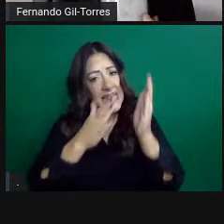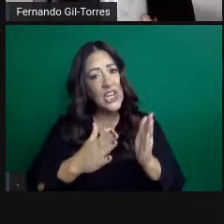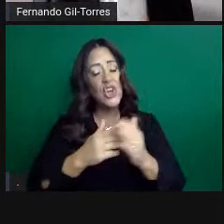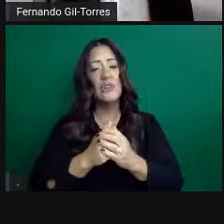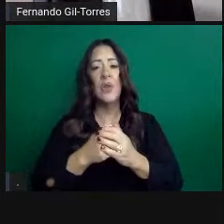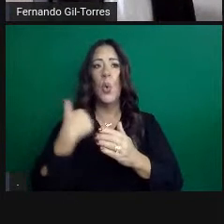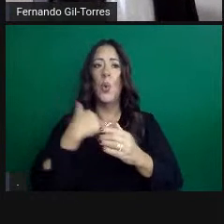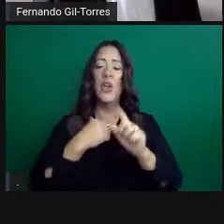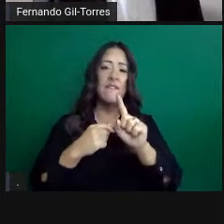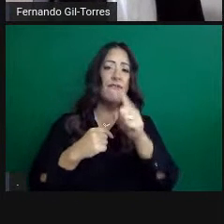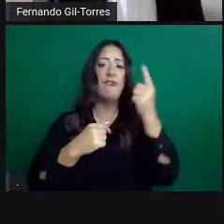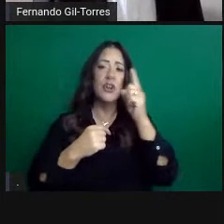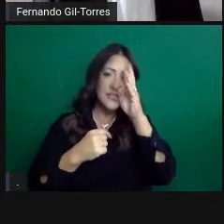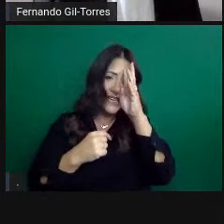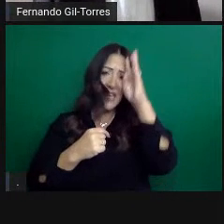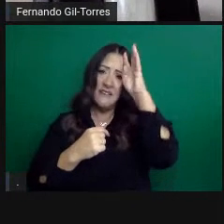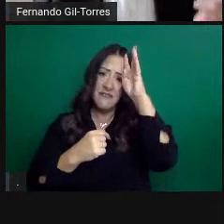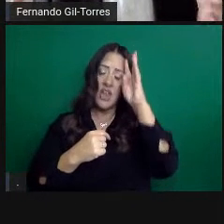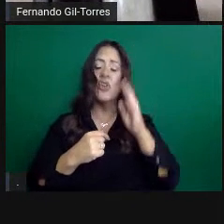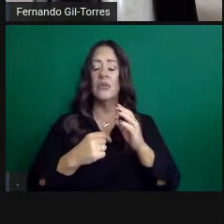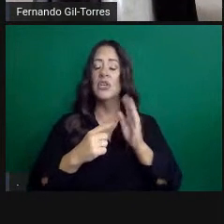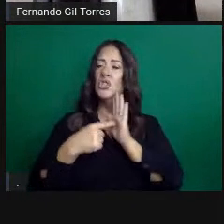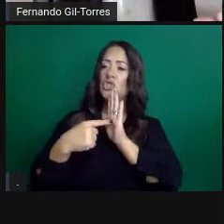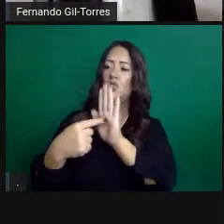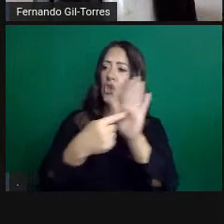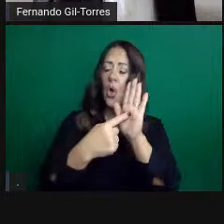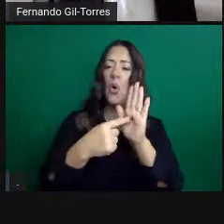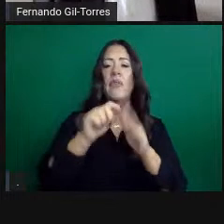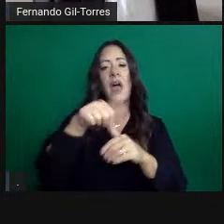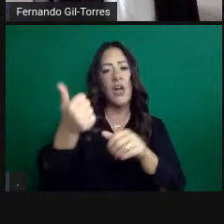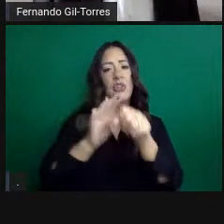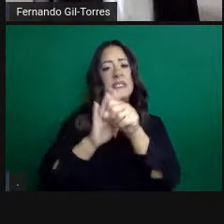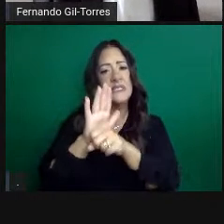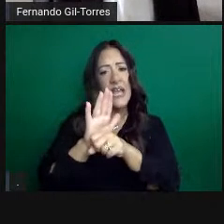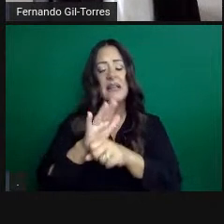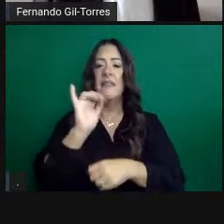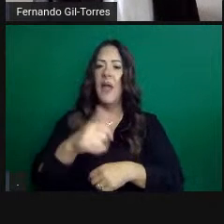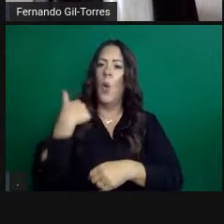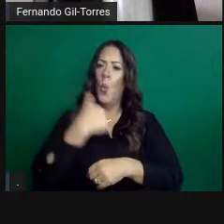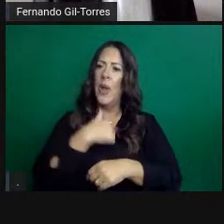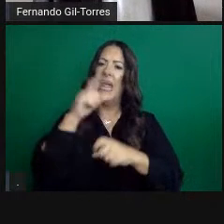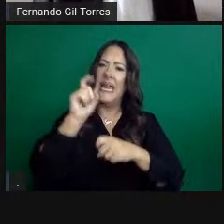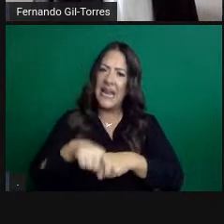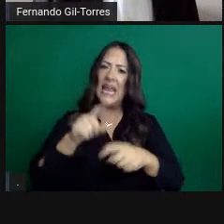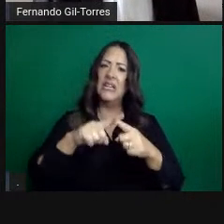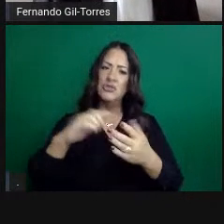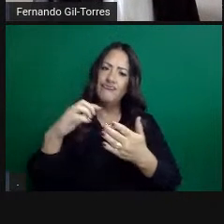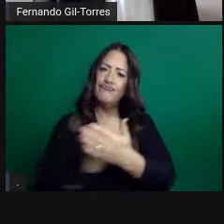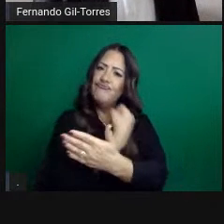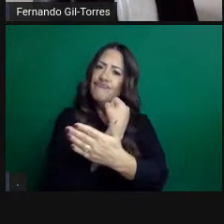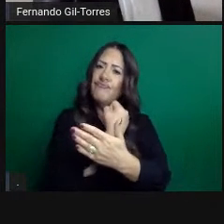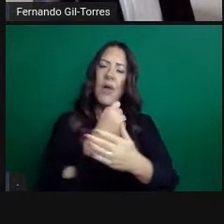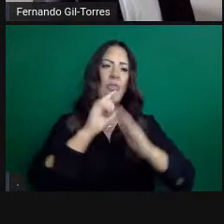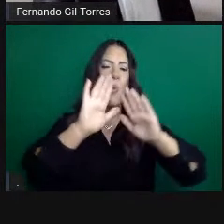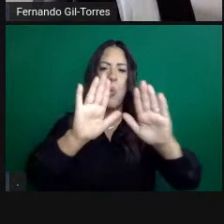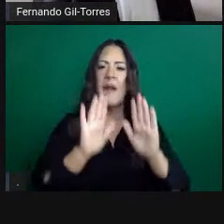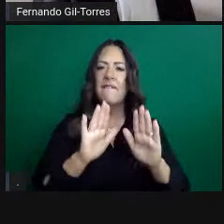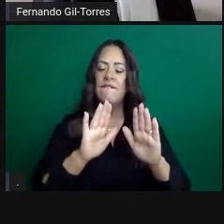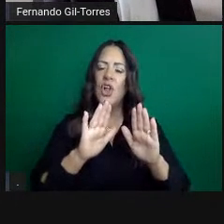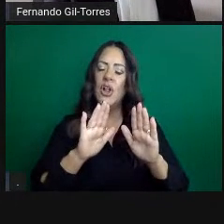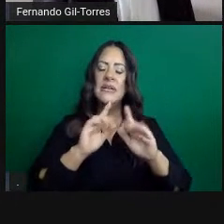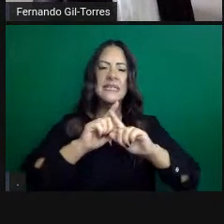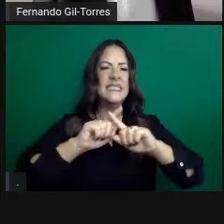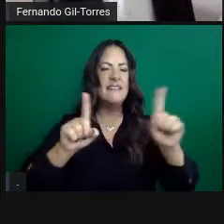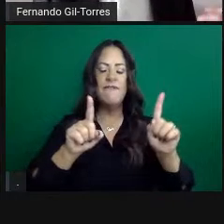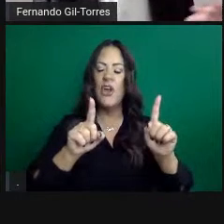to show the rest of the country how we can take advantage of our diversity and our longevity. And the Master Plan